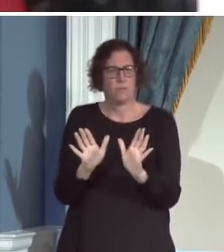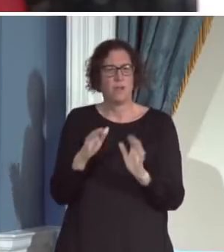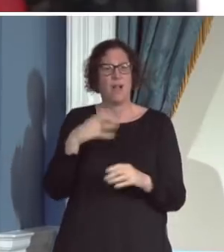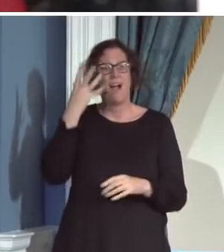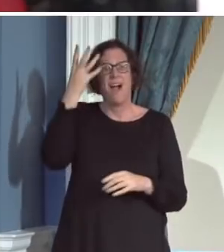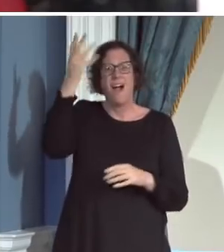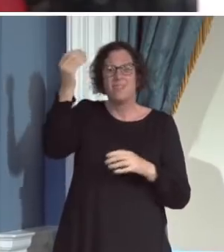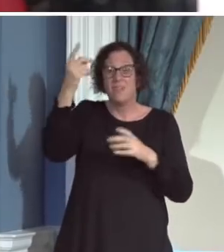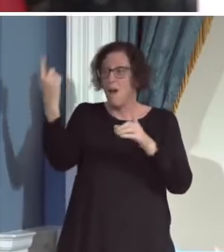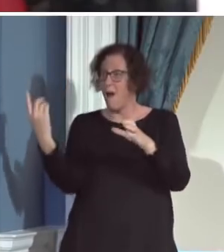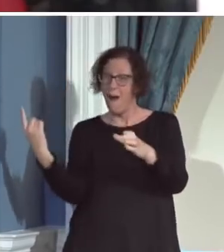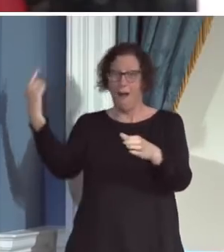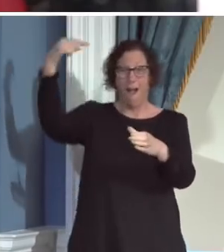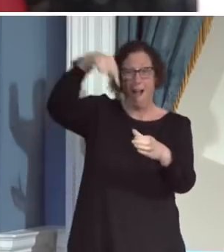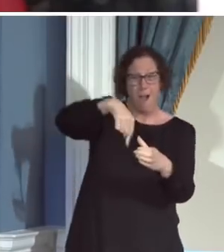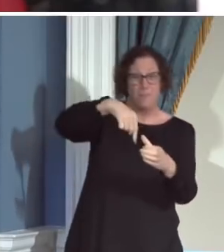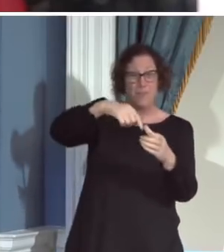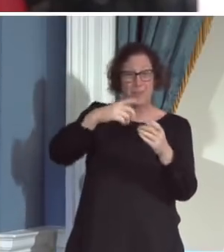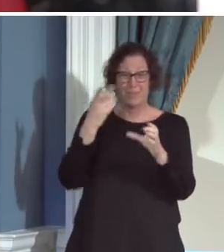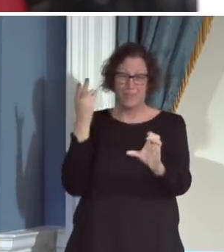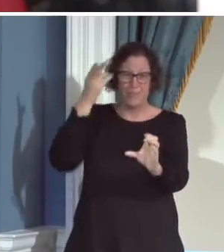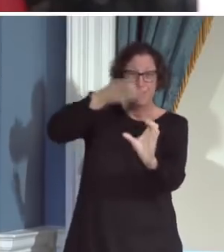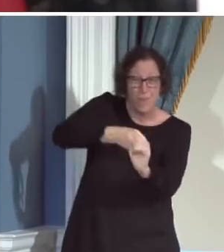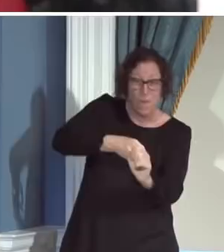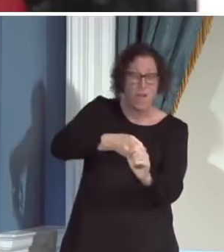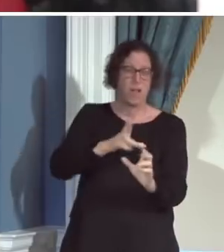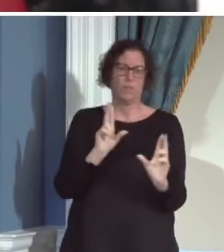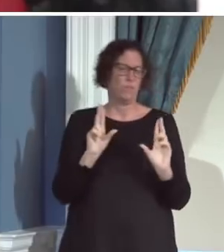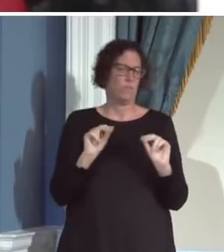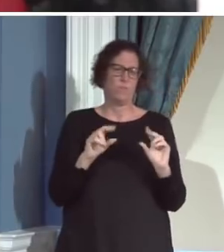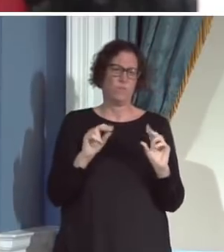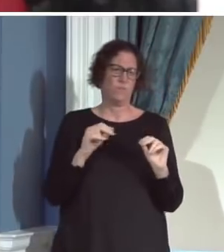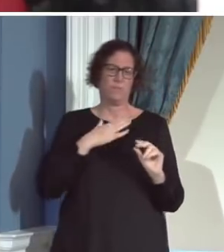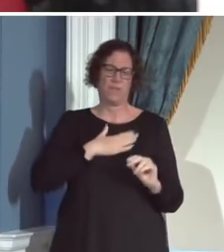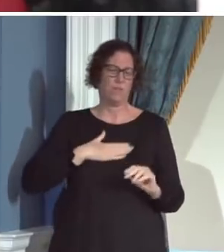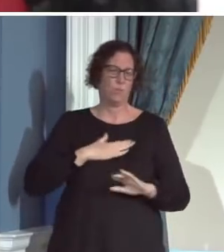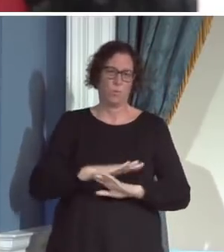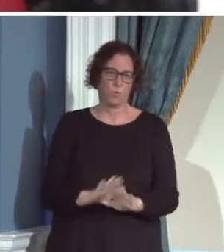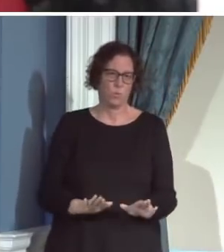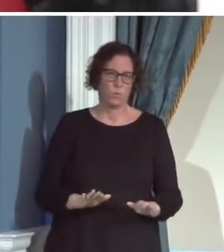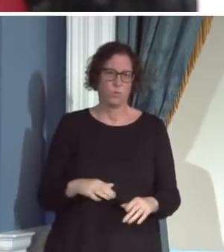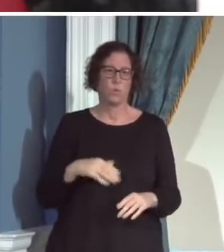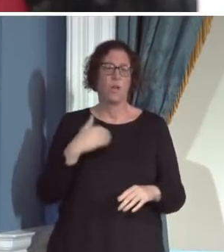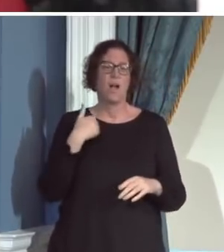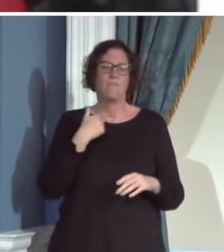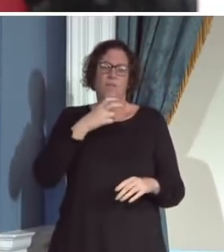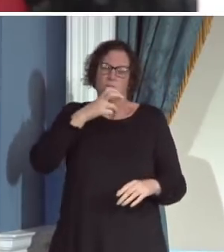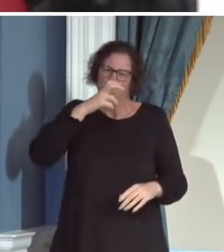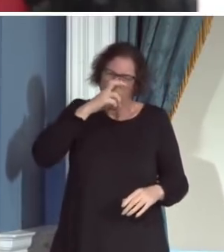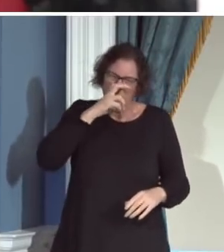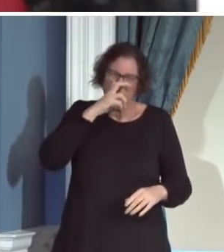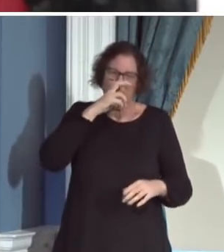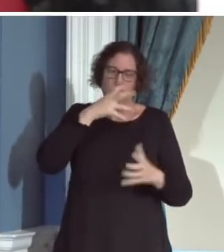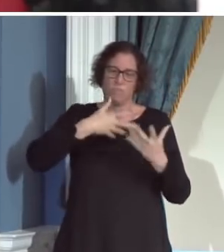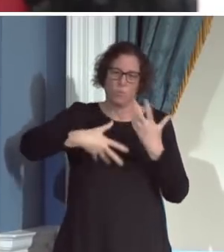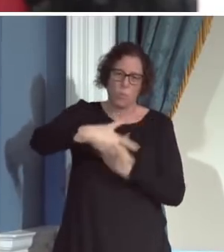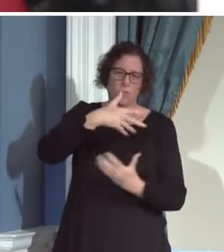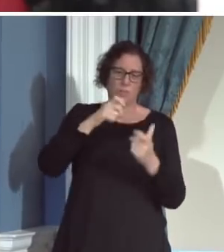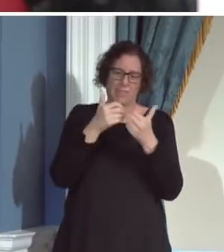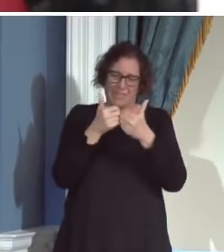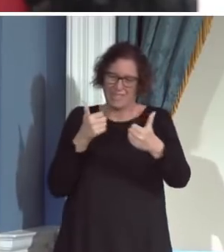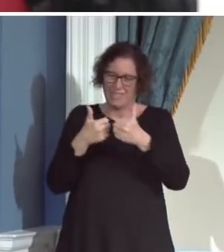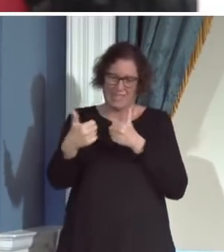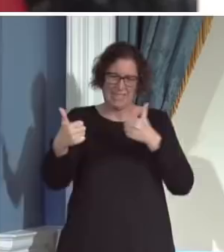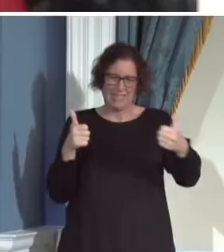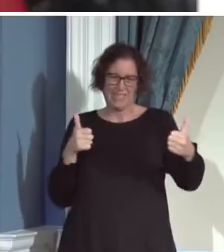thing. But we are practicing strict social distancing. And I would just be